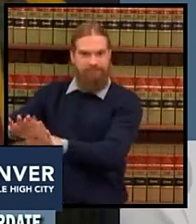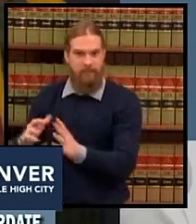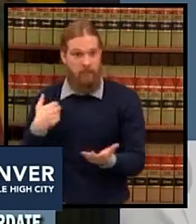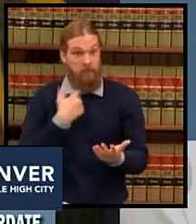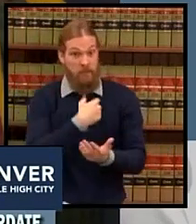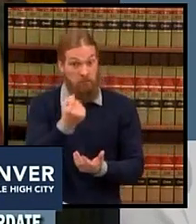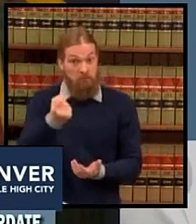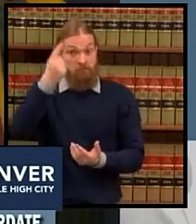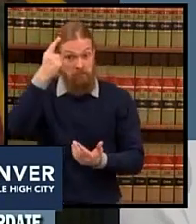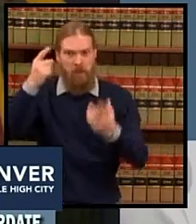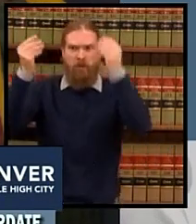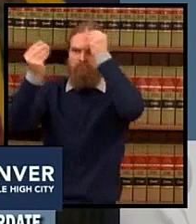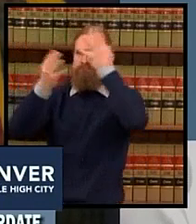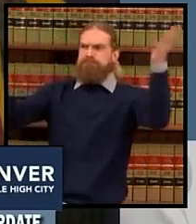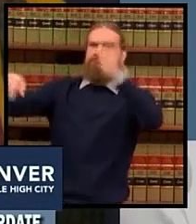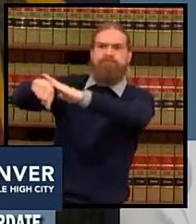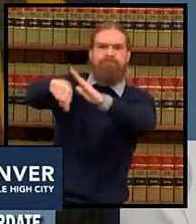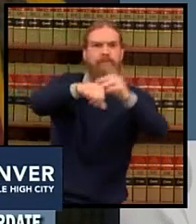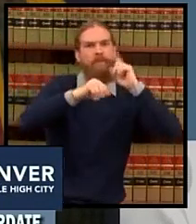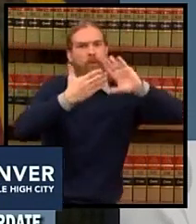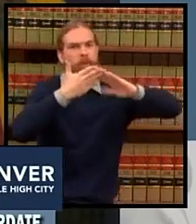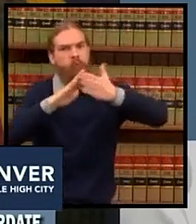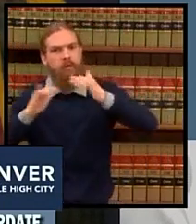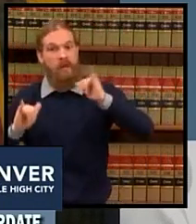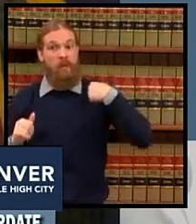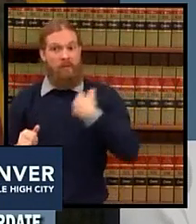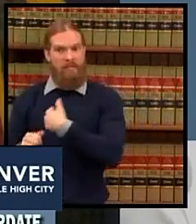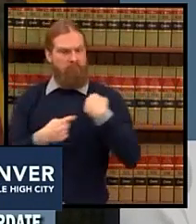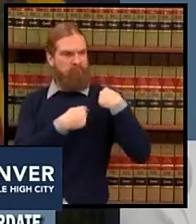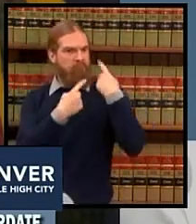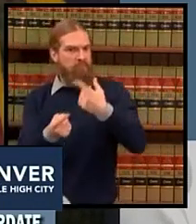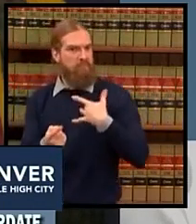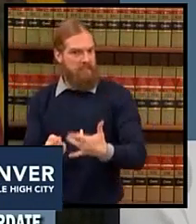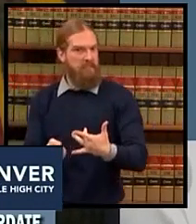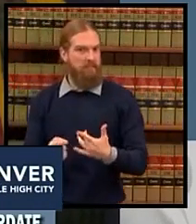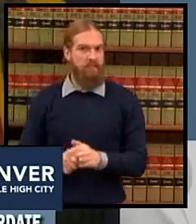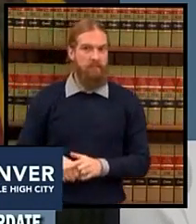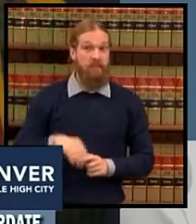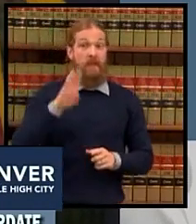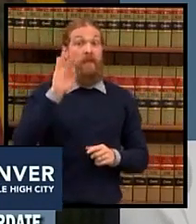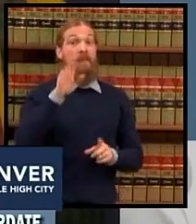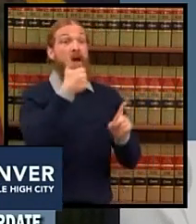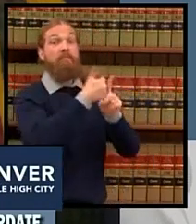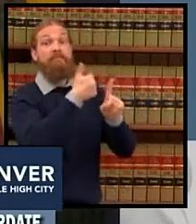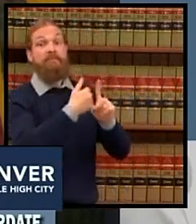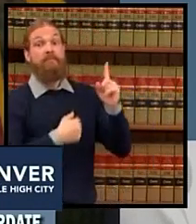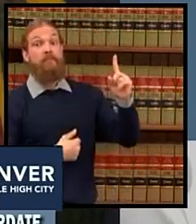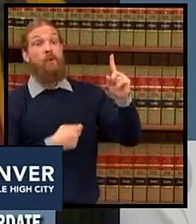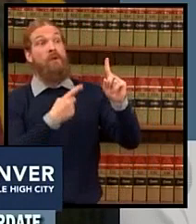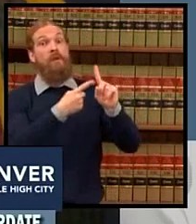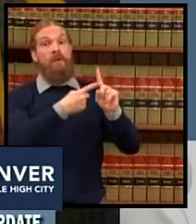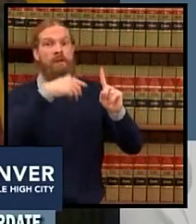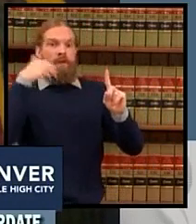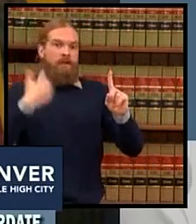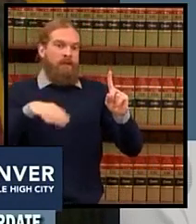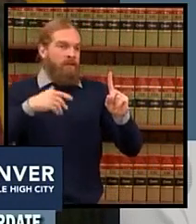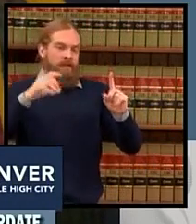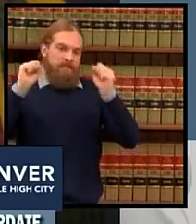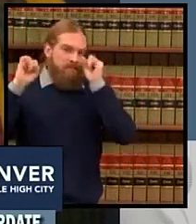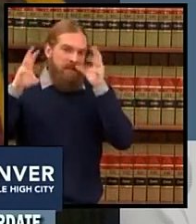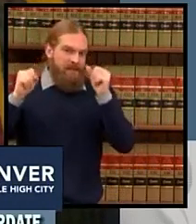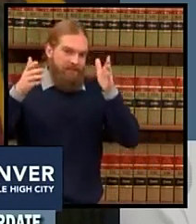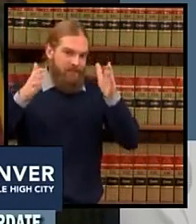to the people we all represent. Bob's been a tremendous advisor along with his team as we've worked our way through